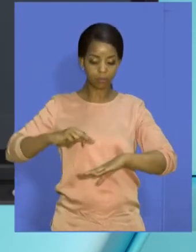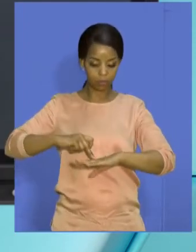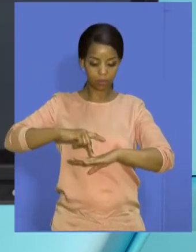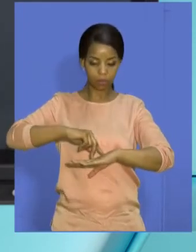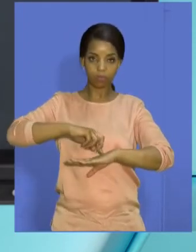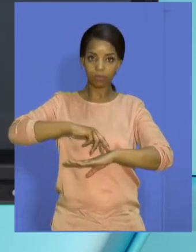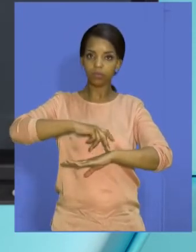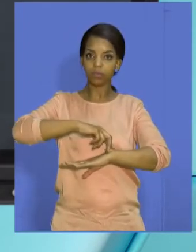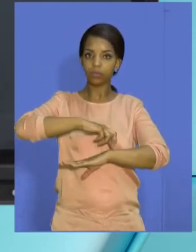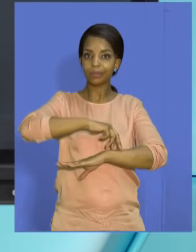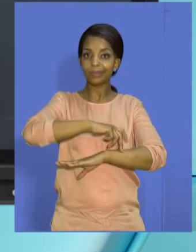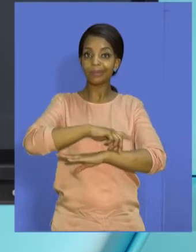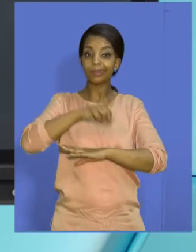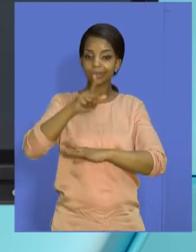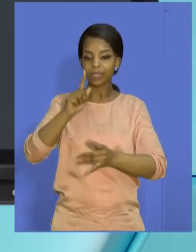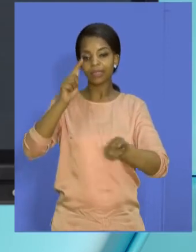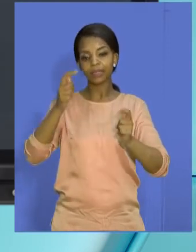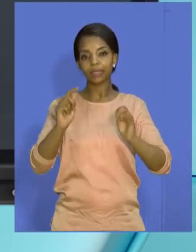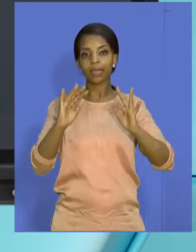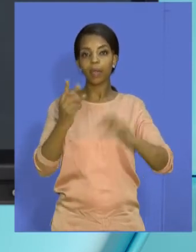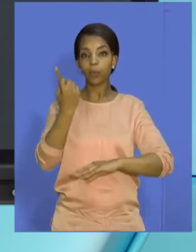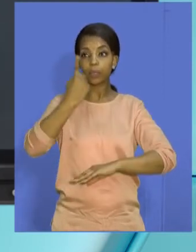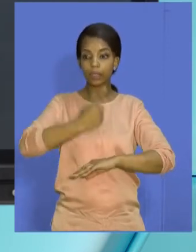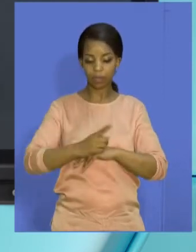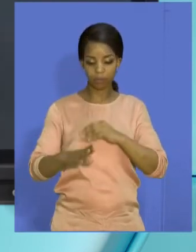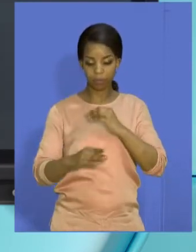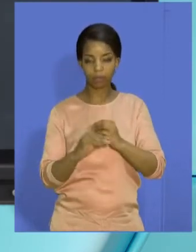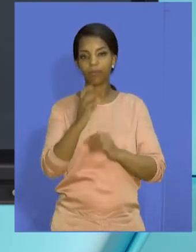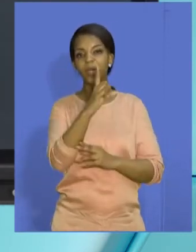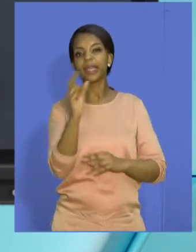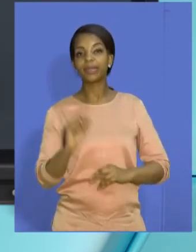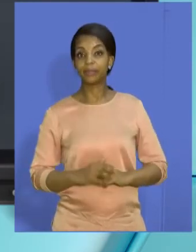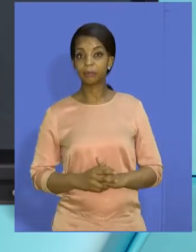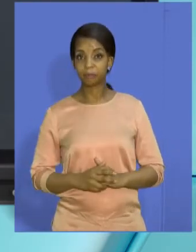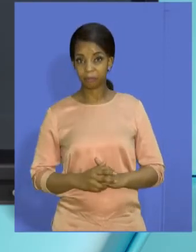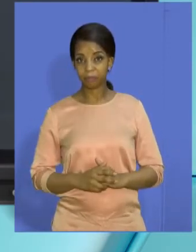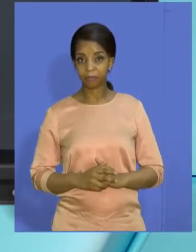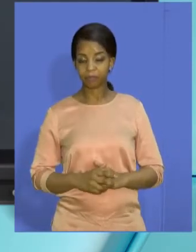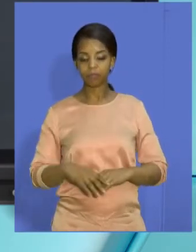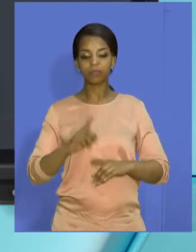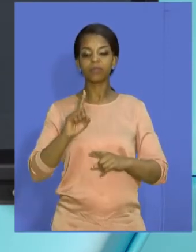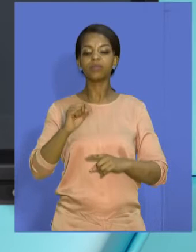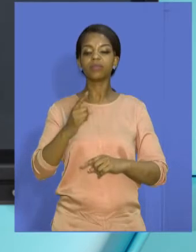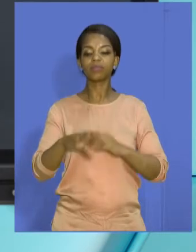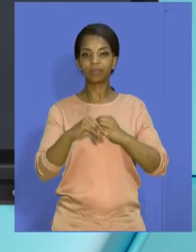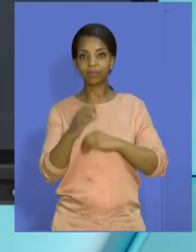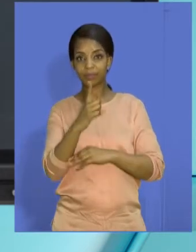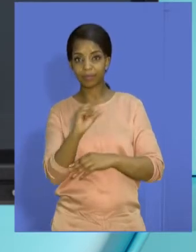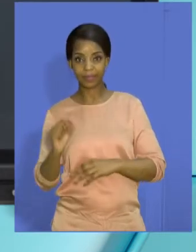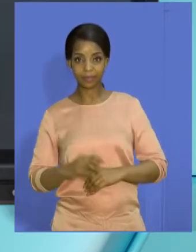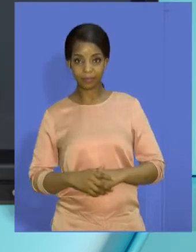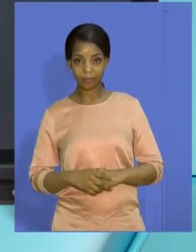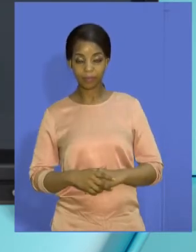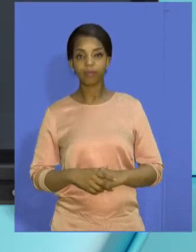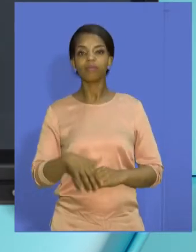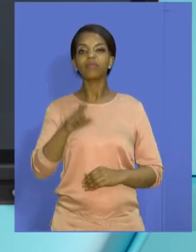will be 100. So what does this then mean? What you need to think about right now before we go to the next thing would be, what would then be the rate